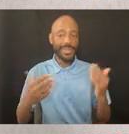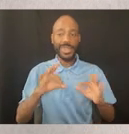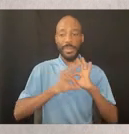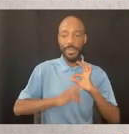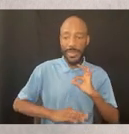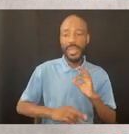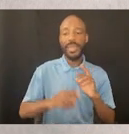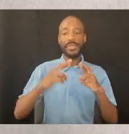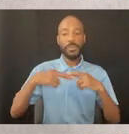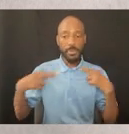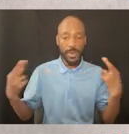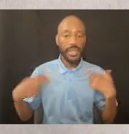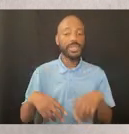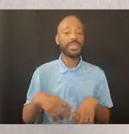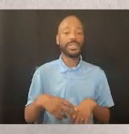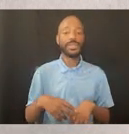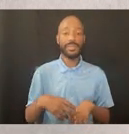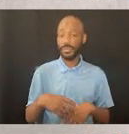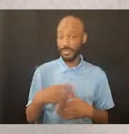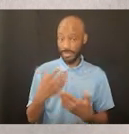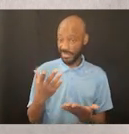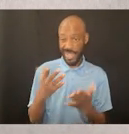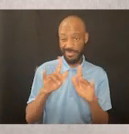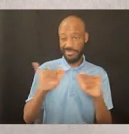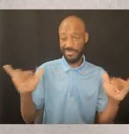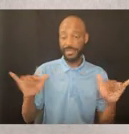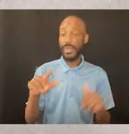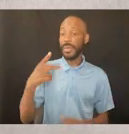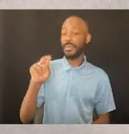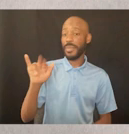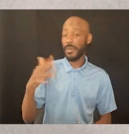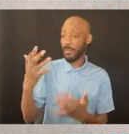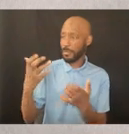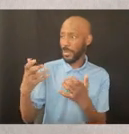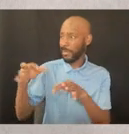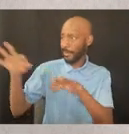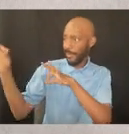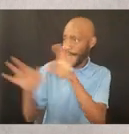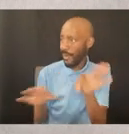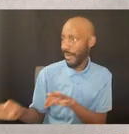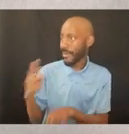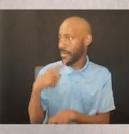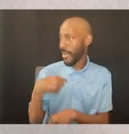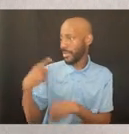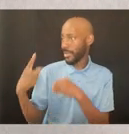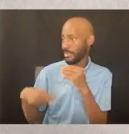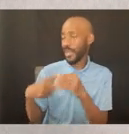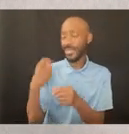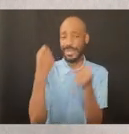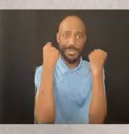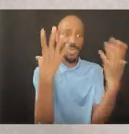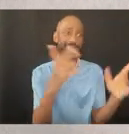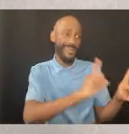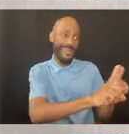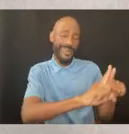etc. Penny, would you like to tell us about this amazing array of hats you've created and the story behind